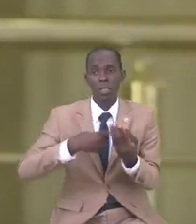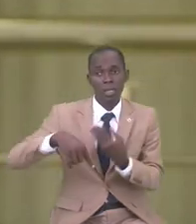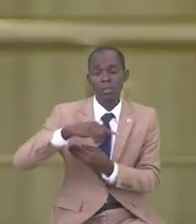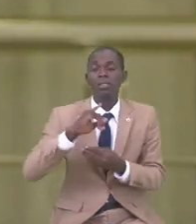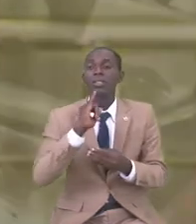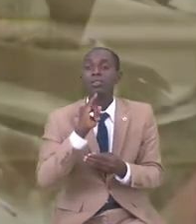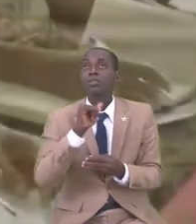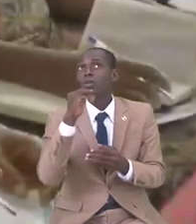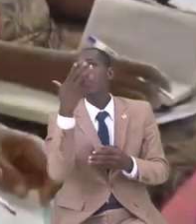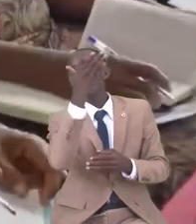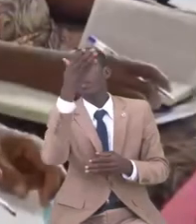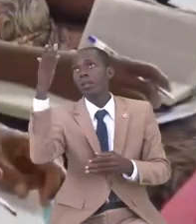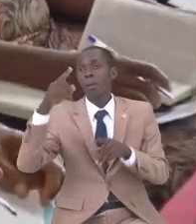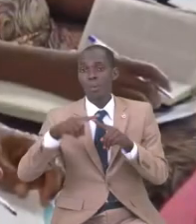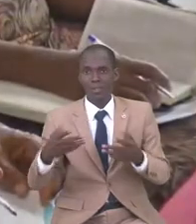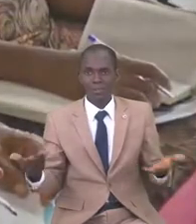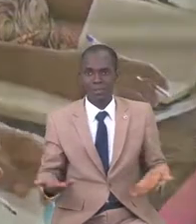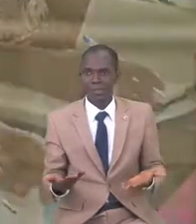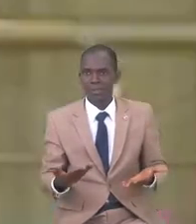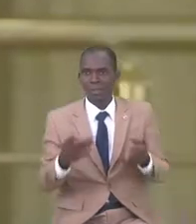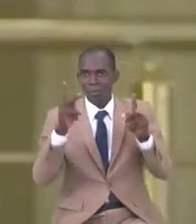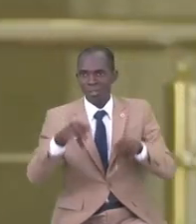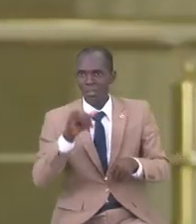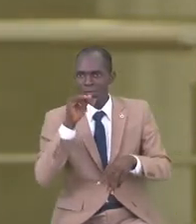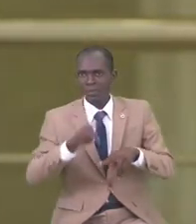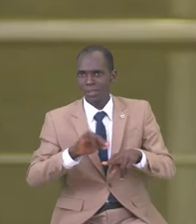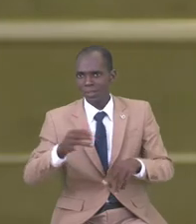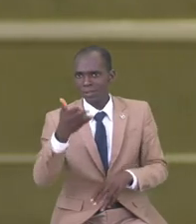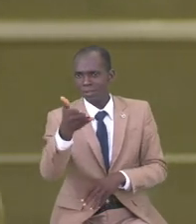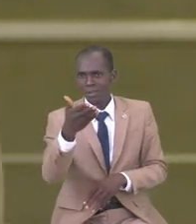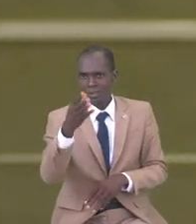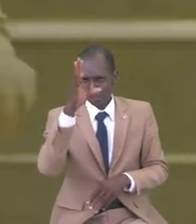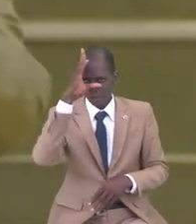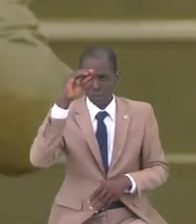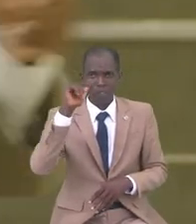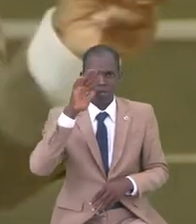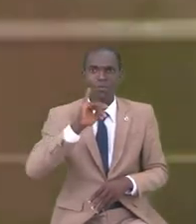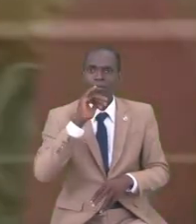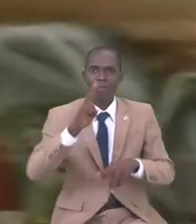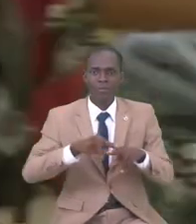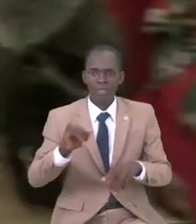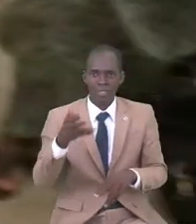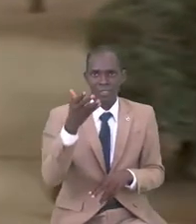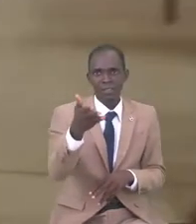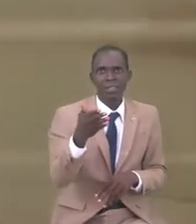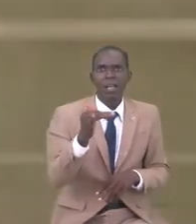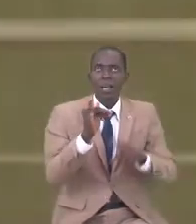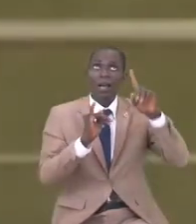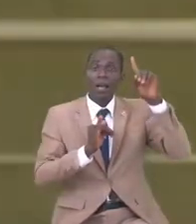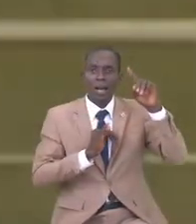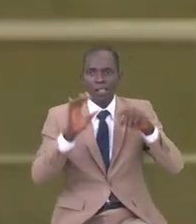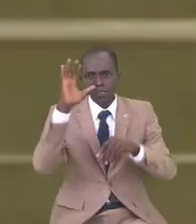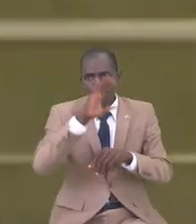over here. Look at him sitting down there. Look at her sitting down there. I sought for a man